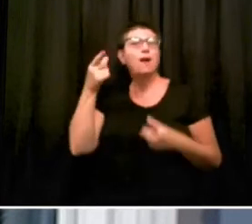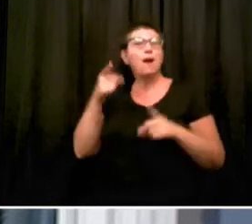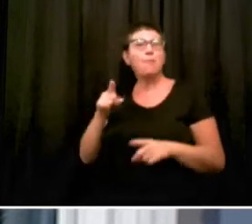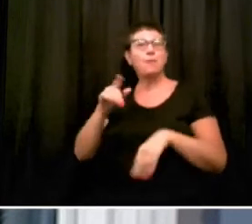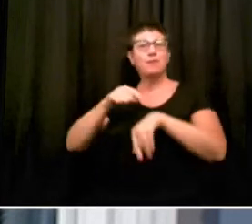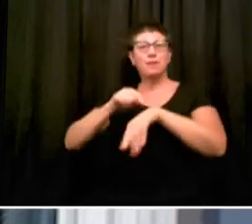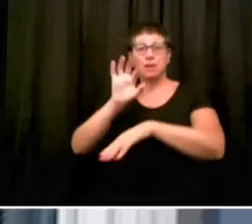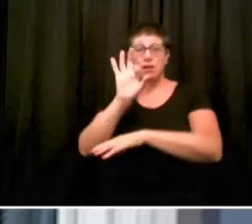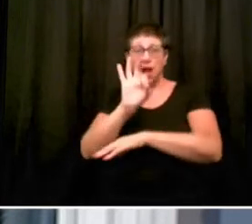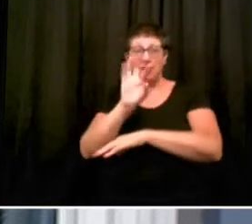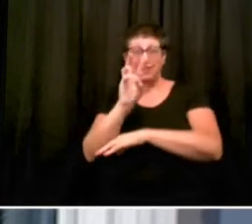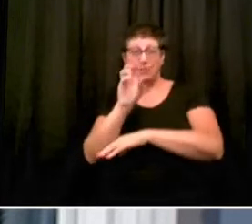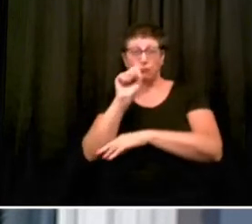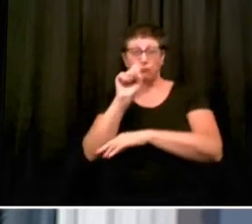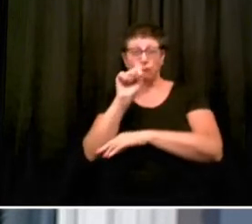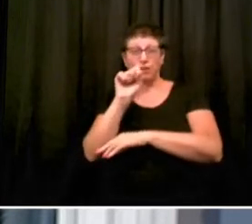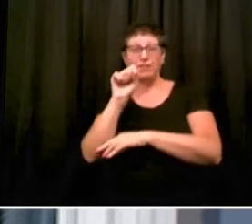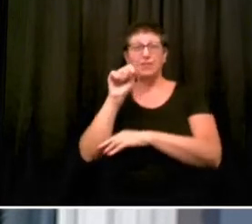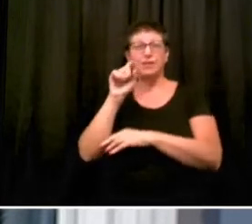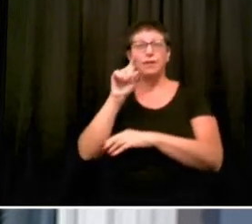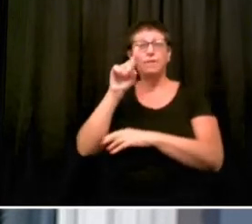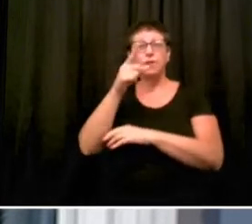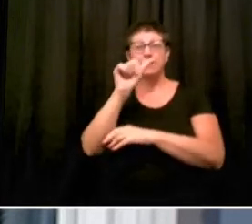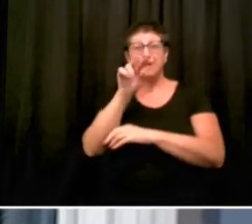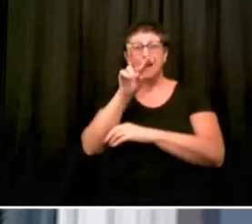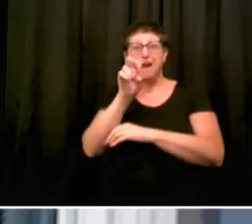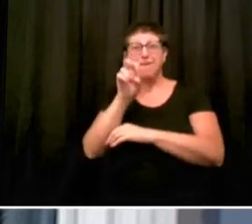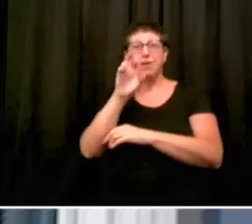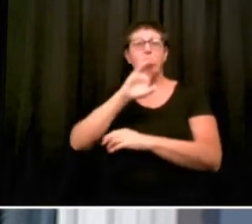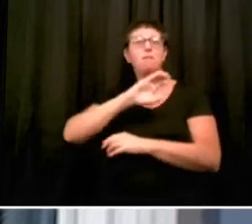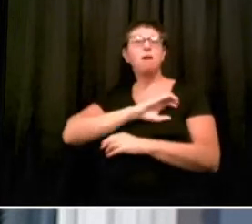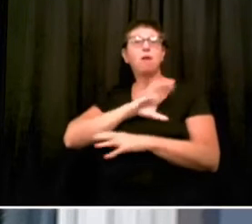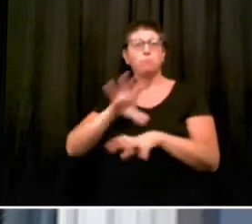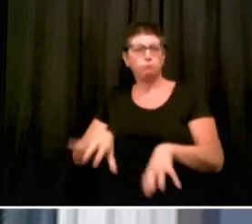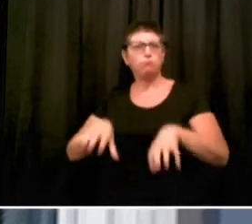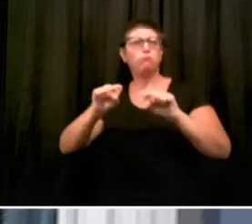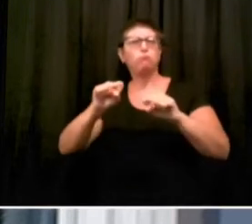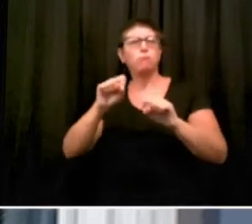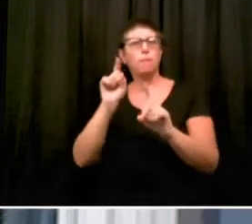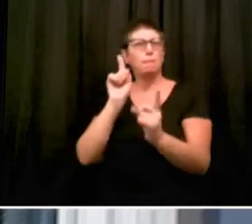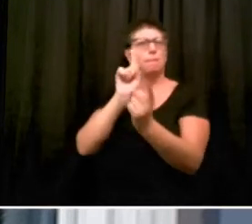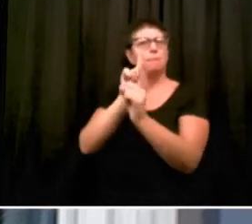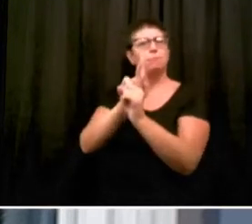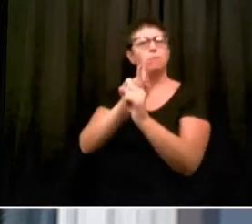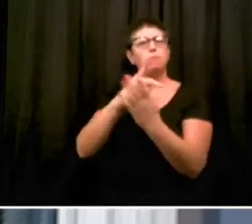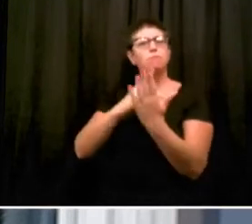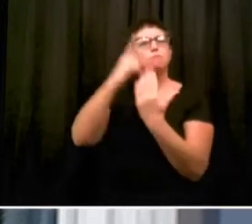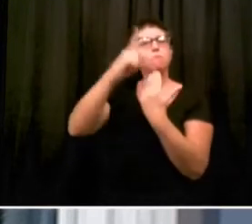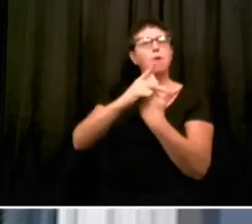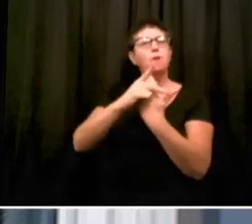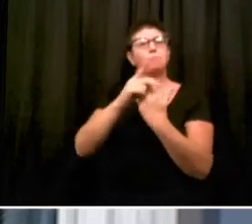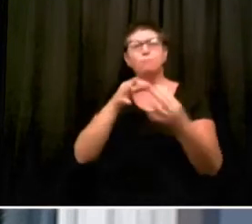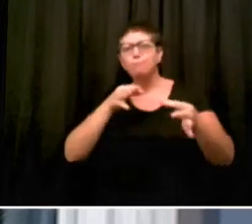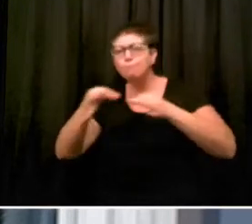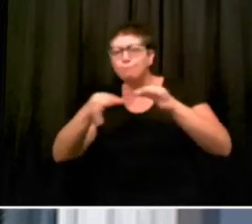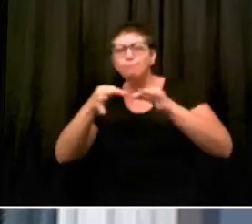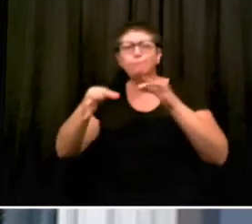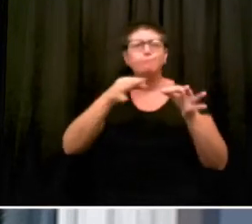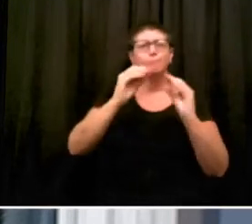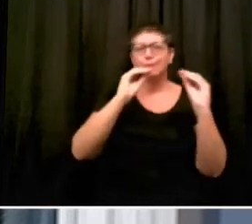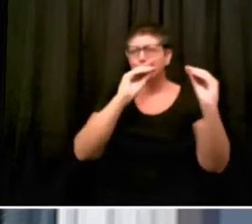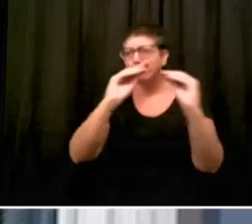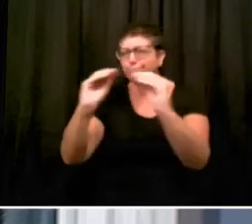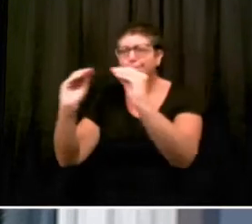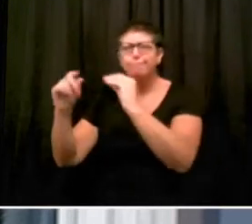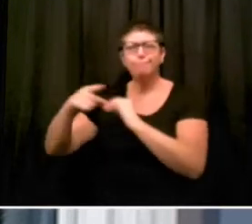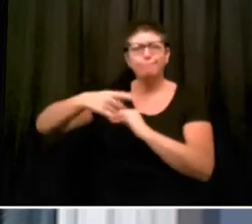Going into their own pocket and spending their own money to put a sports league and drills together, like I saw in Far Rockaway last week with the